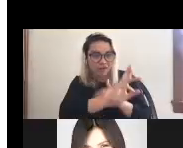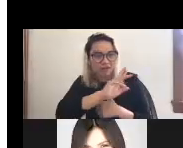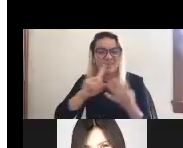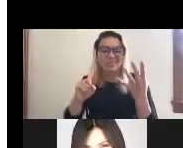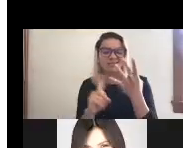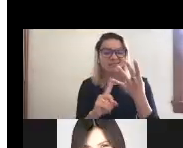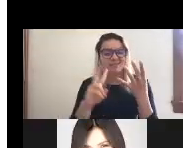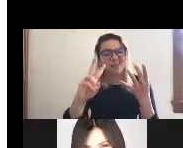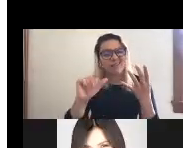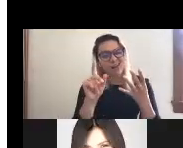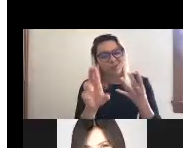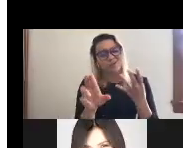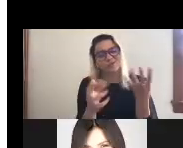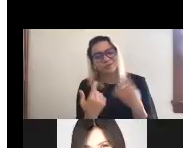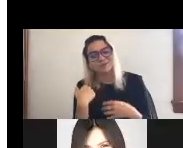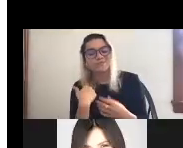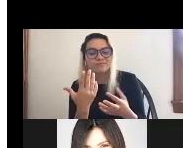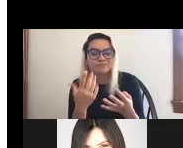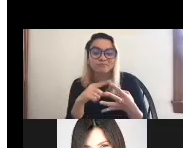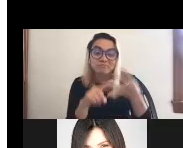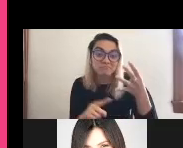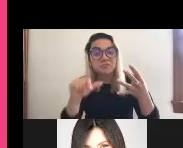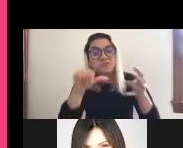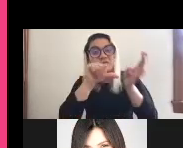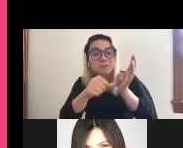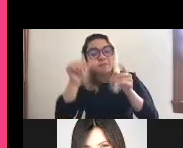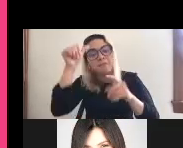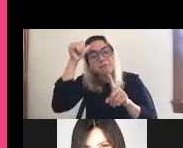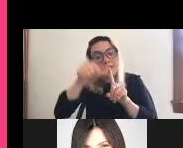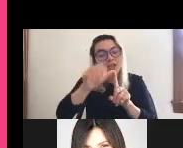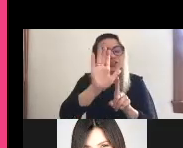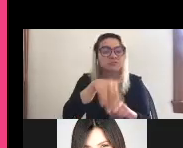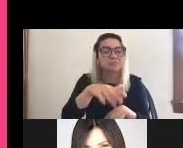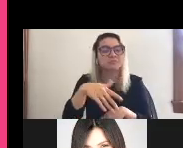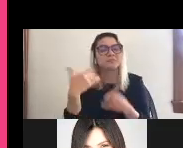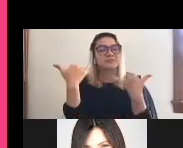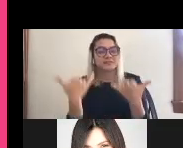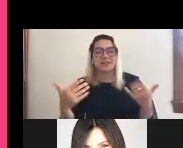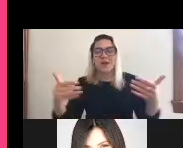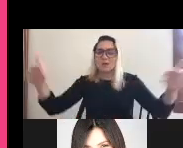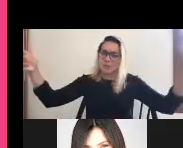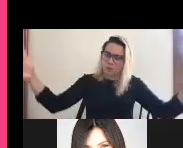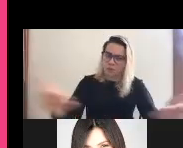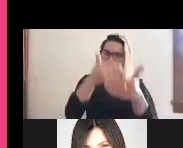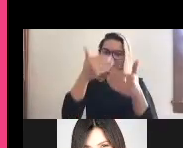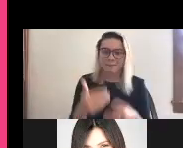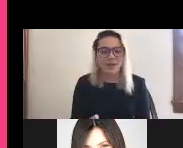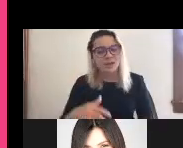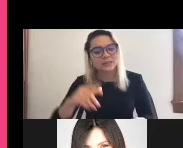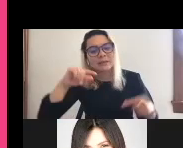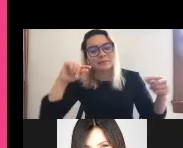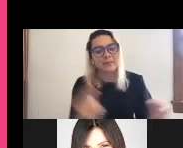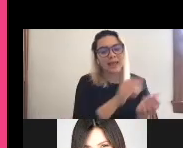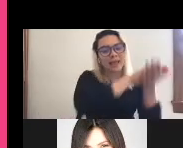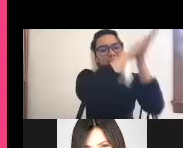So with that, I would like to just officially welcome you to today's session, Pain to Power, using public narrative